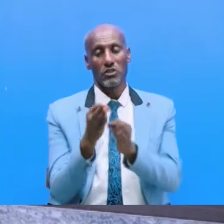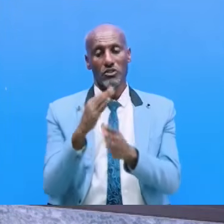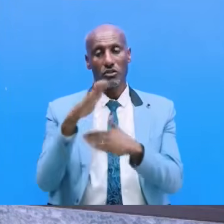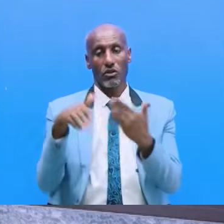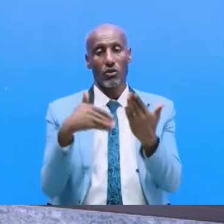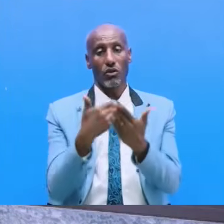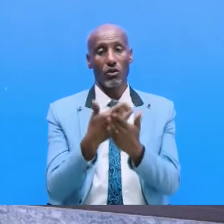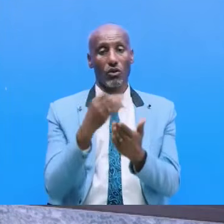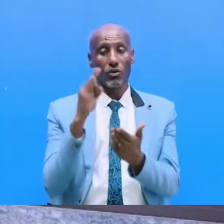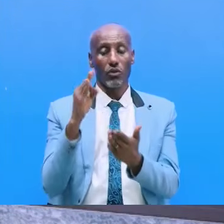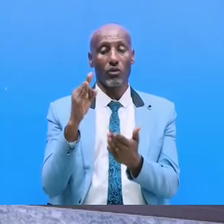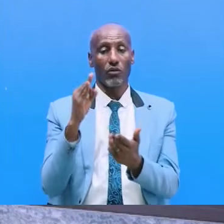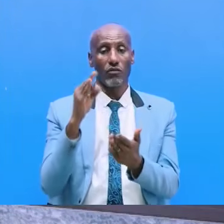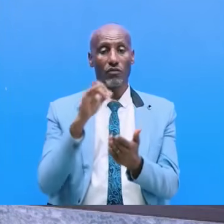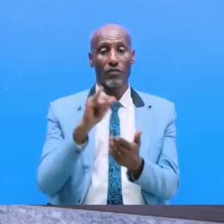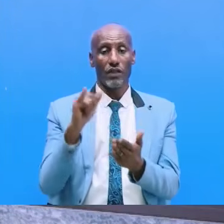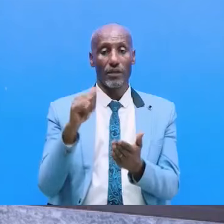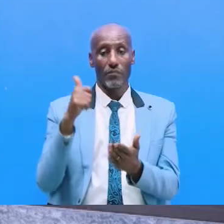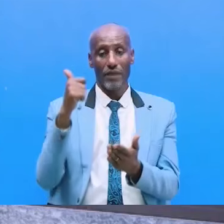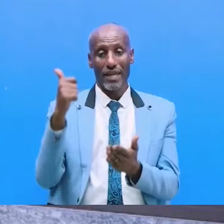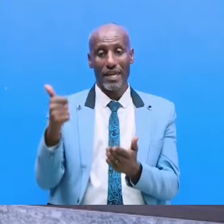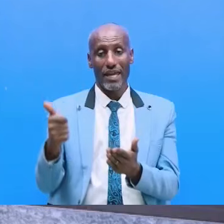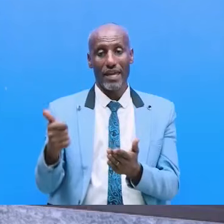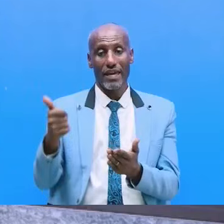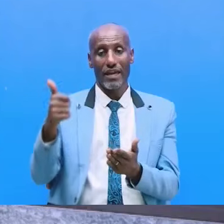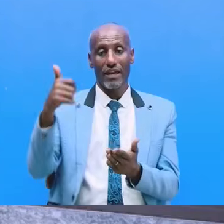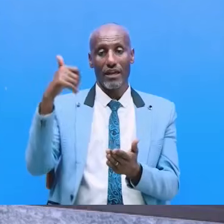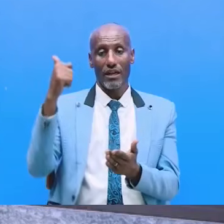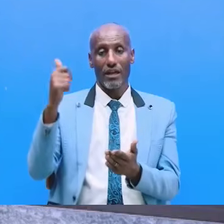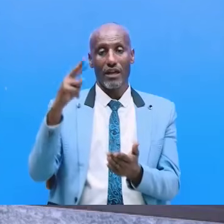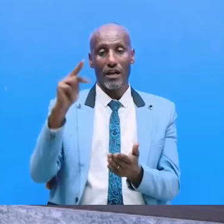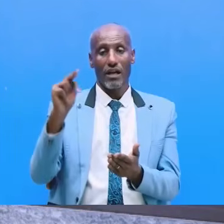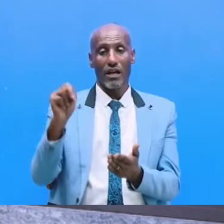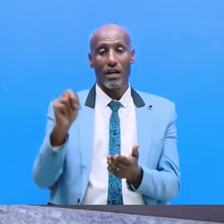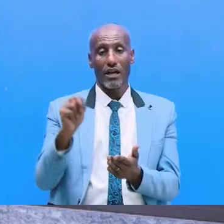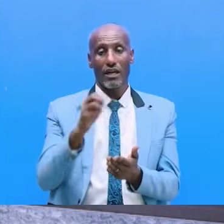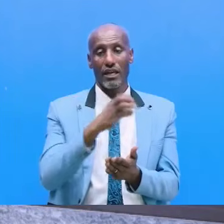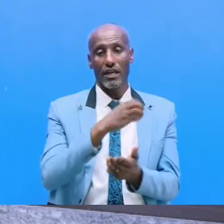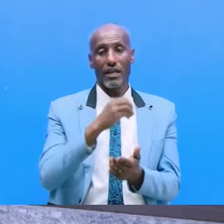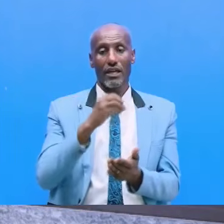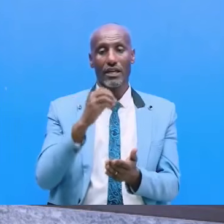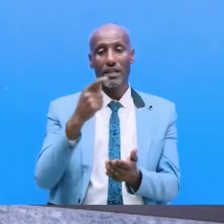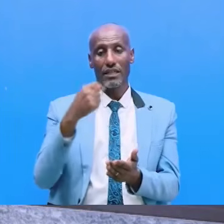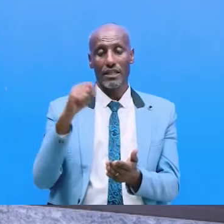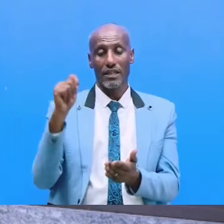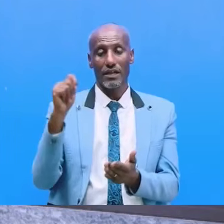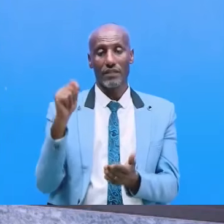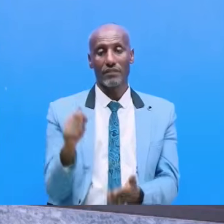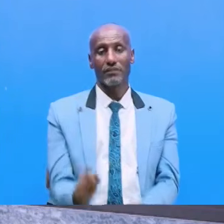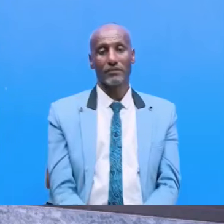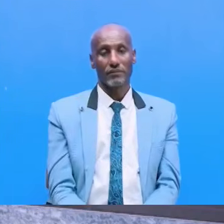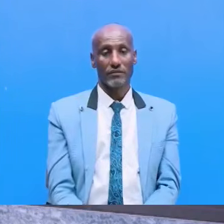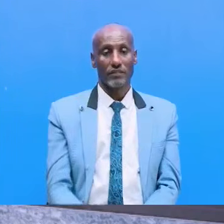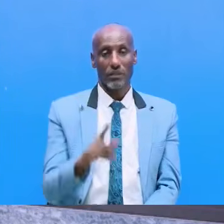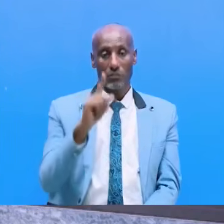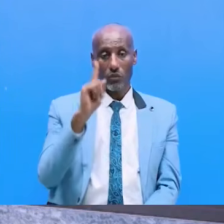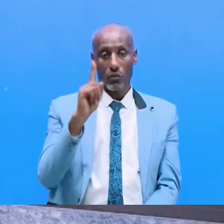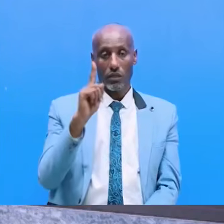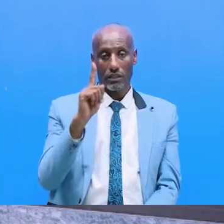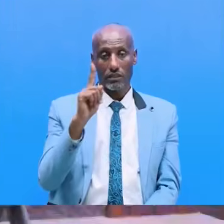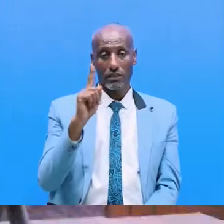them on A, also the 3 articles. So question number 1, let me read once